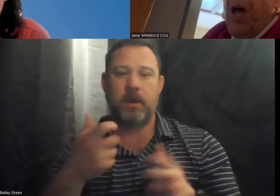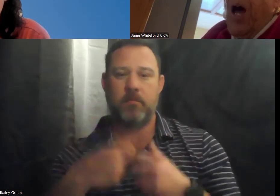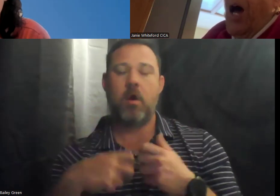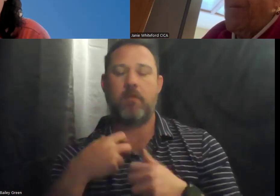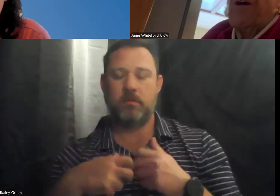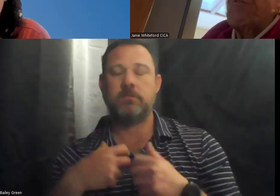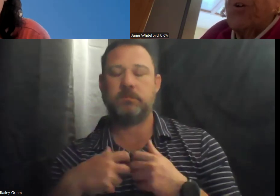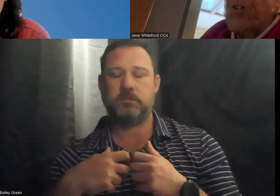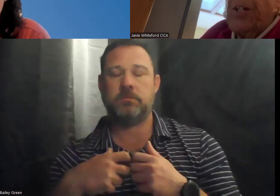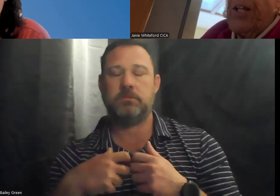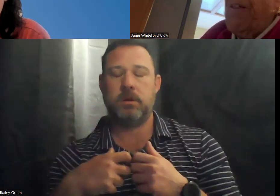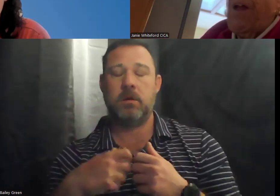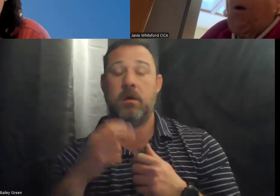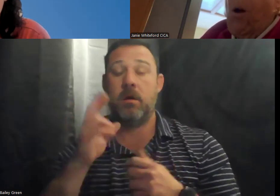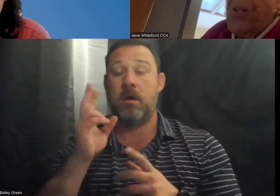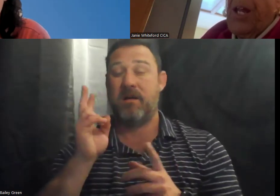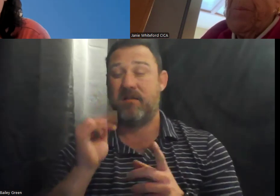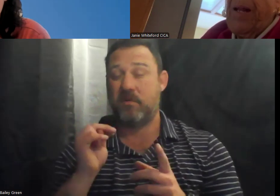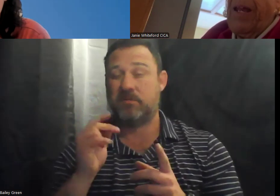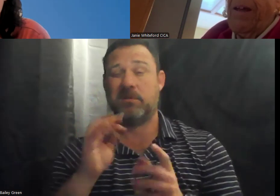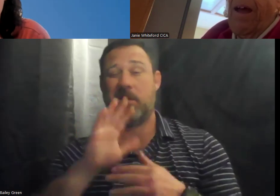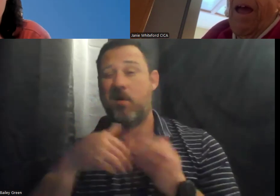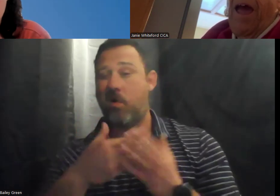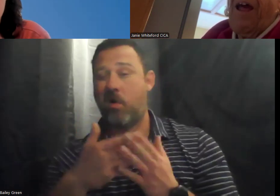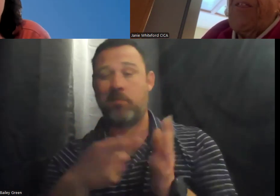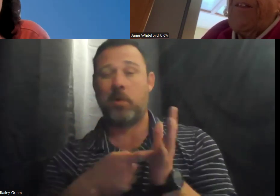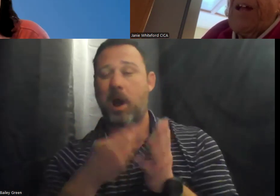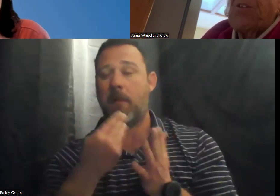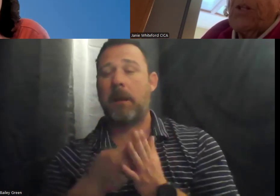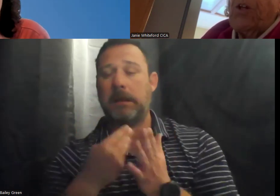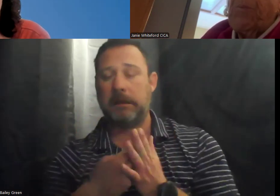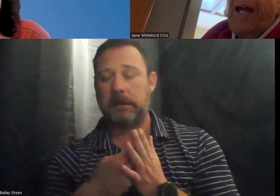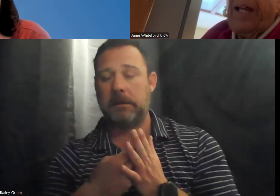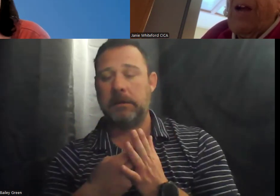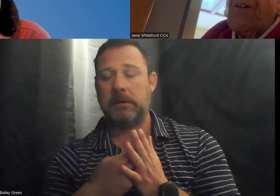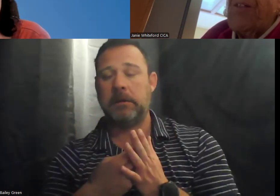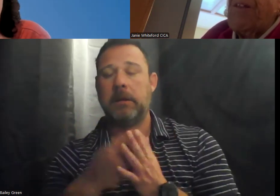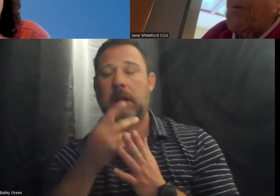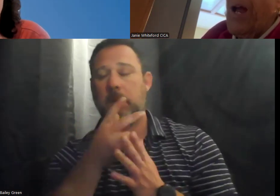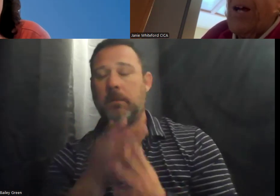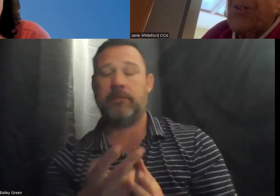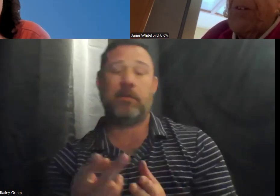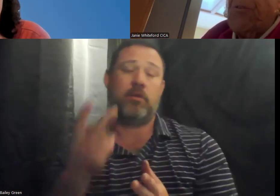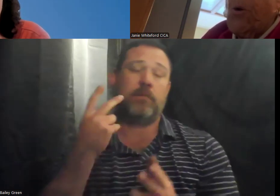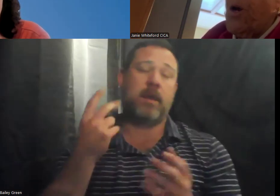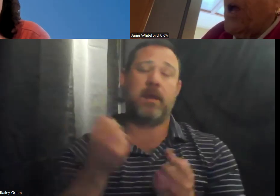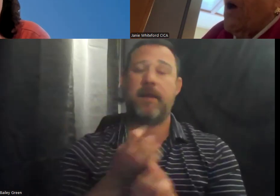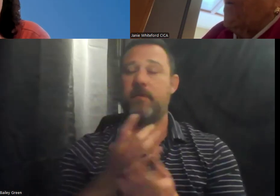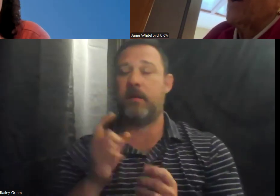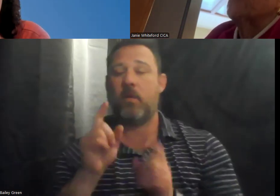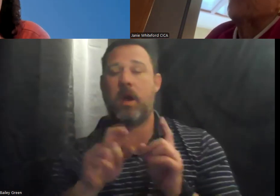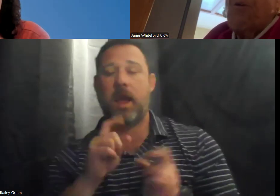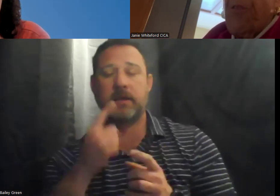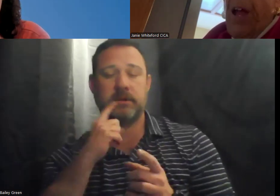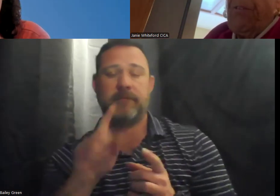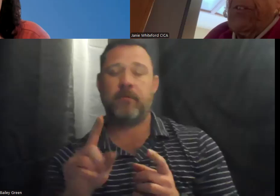problems. Unfortunately, they all take money. And I think we look back at everything that we're asking for. We